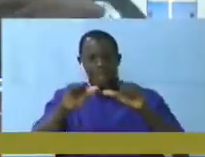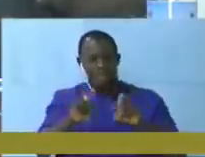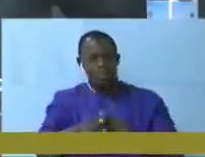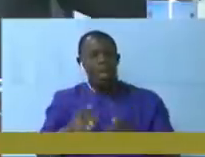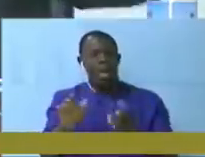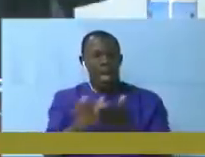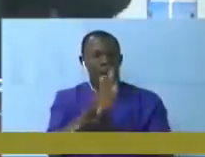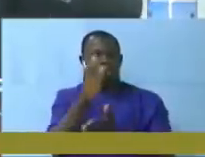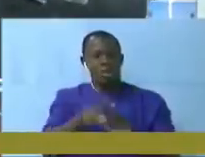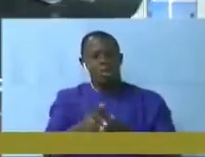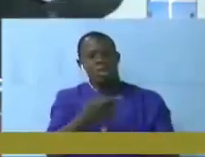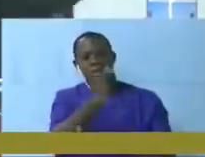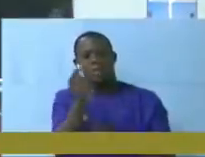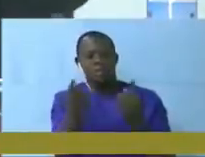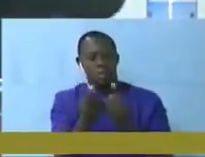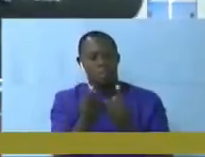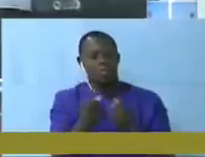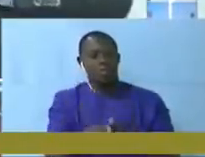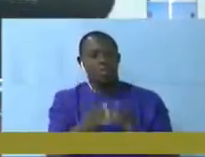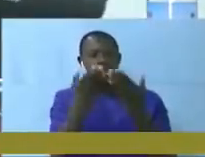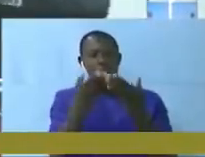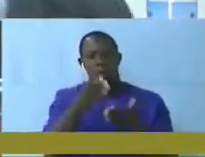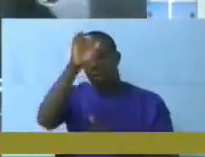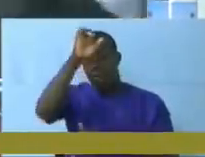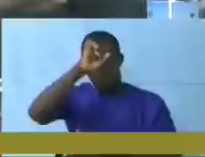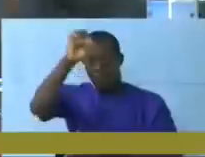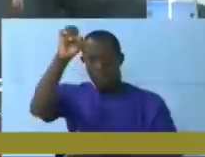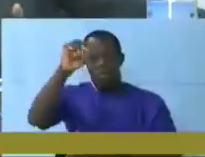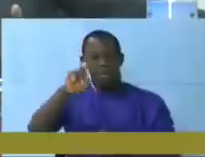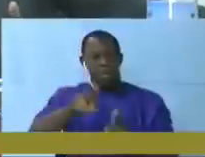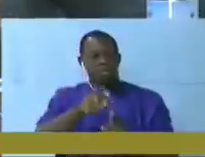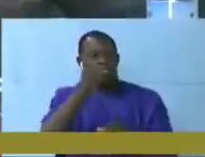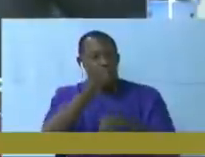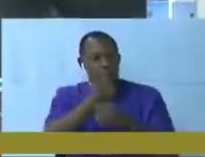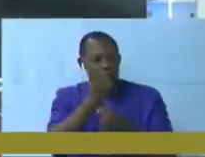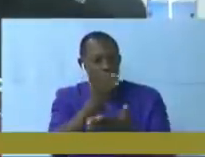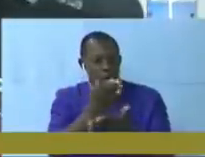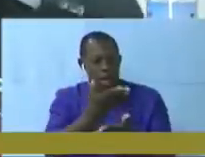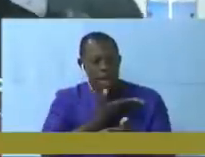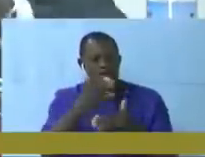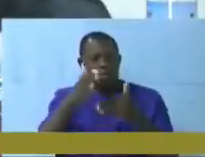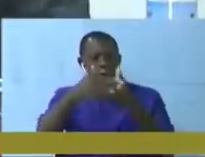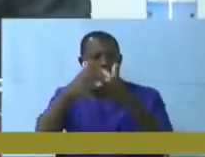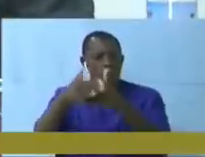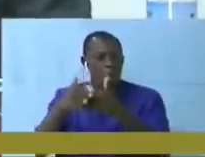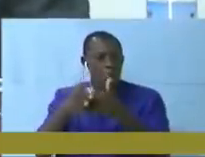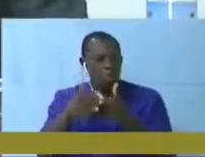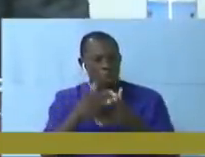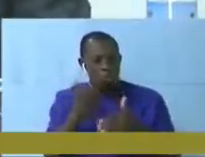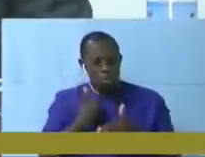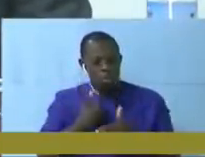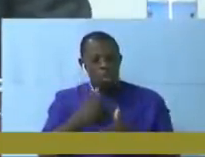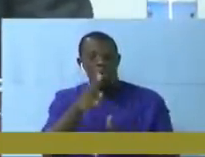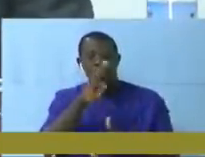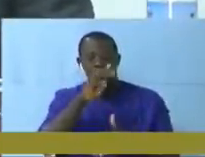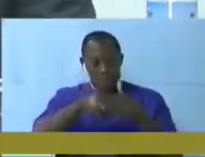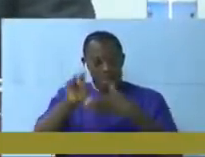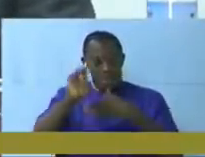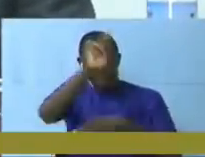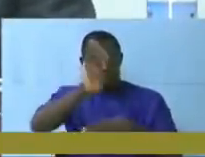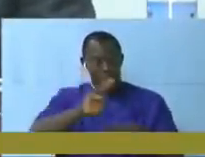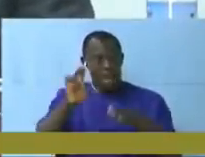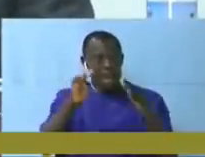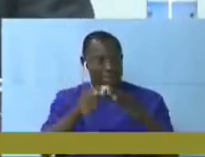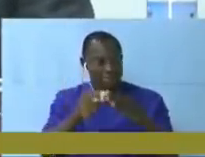can still bolster his majority in parliament through nominated members. Te li